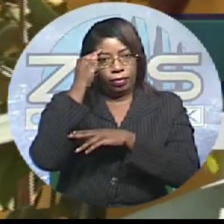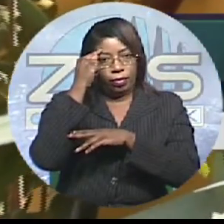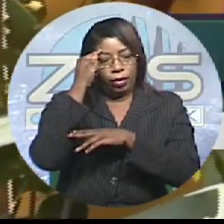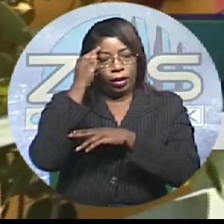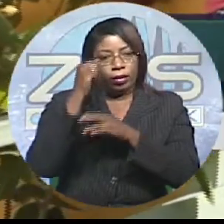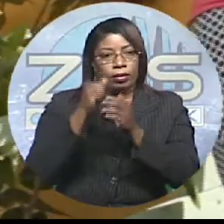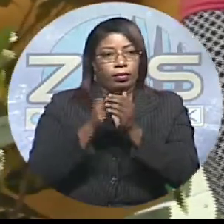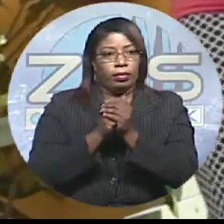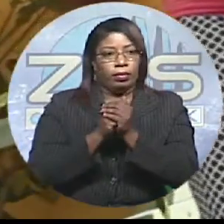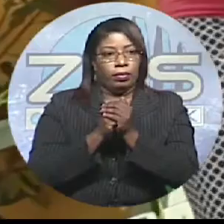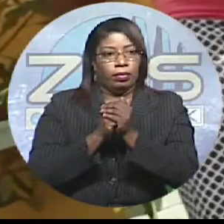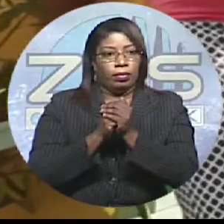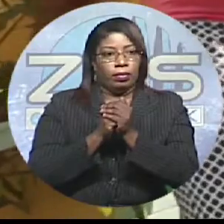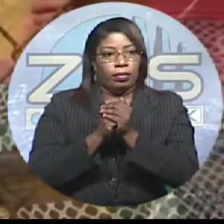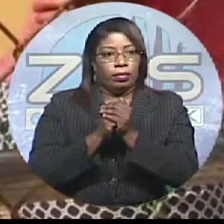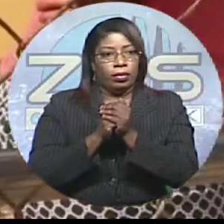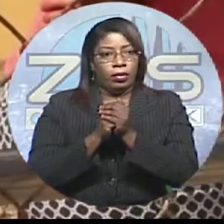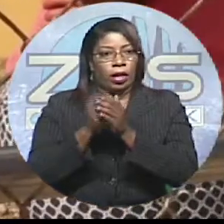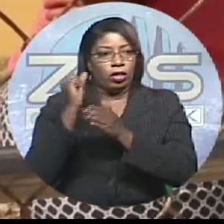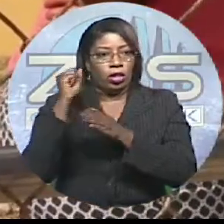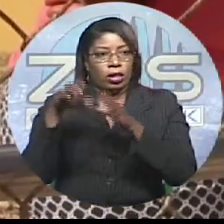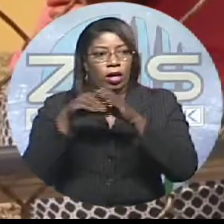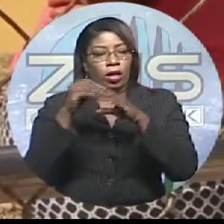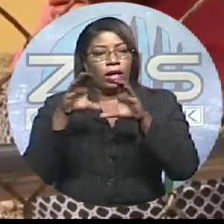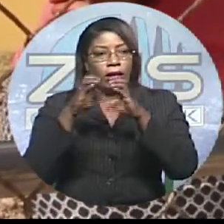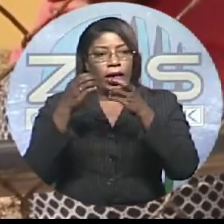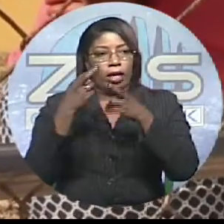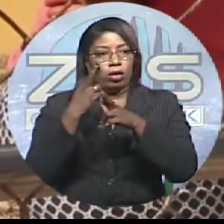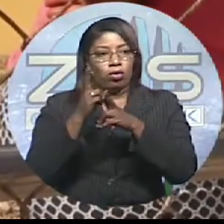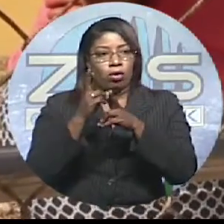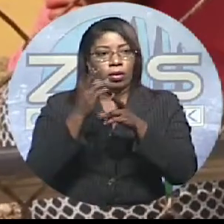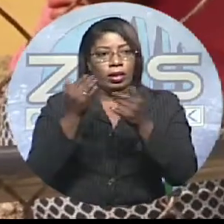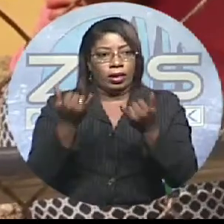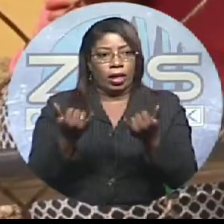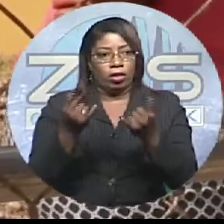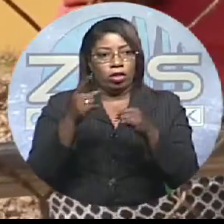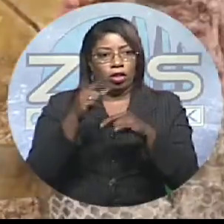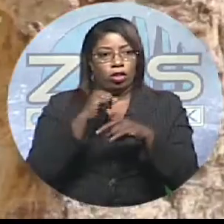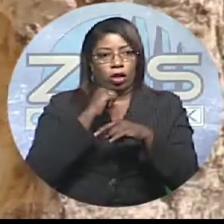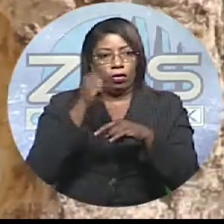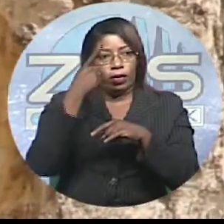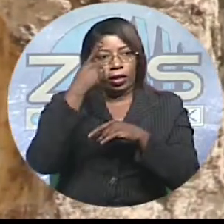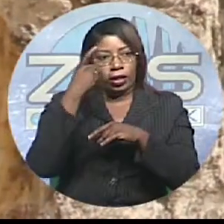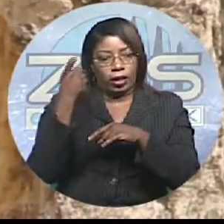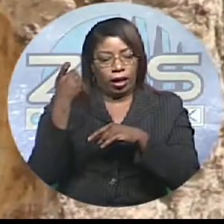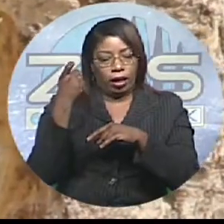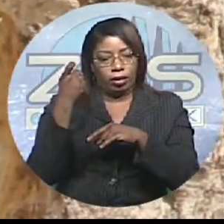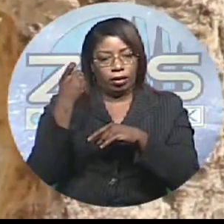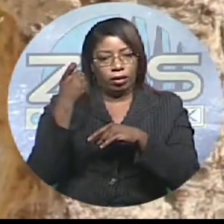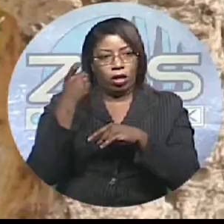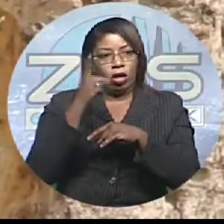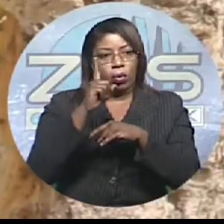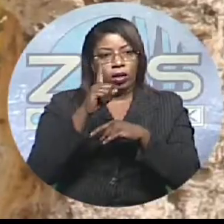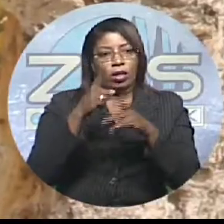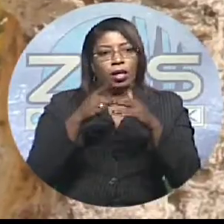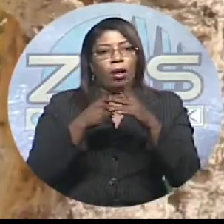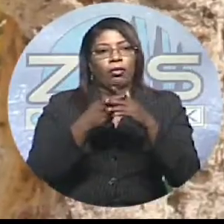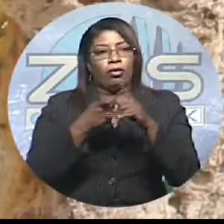Exuma and Ragged Island is out of the classroom now, but she can't forget her roots planted right under this